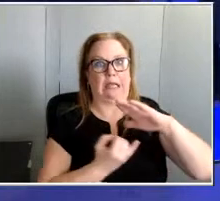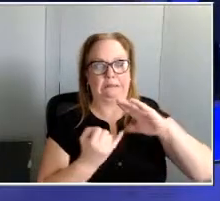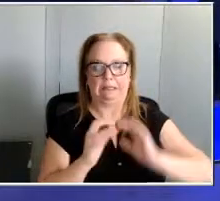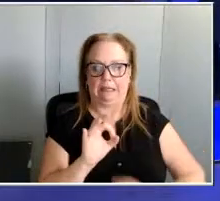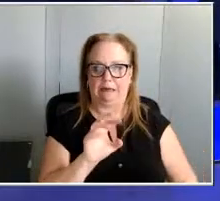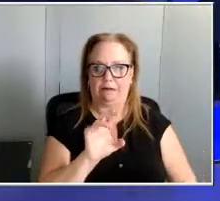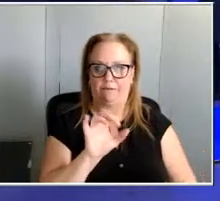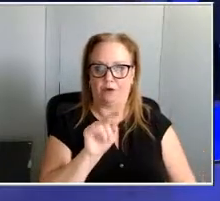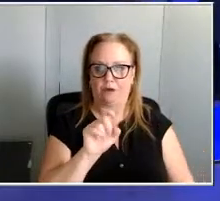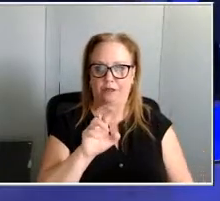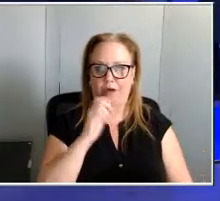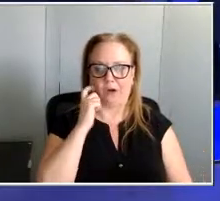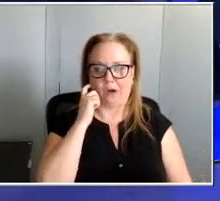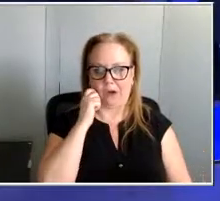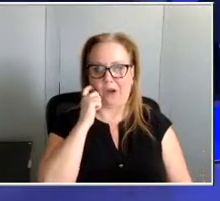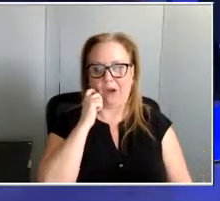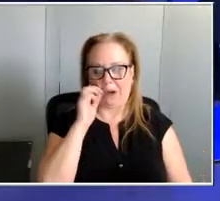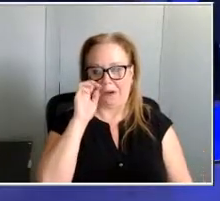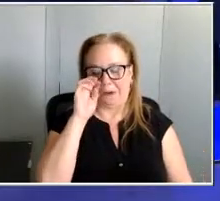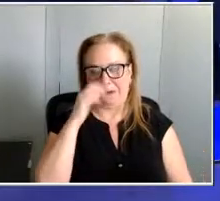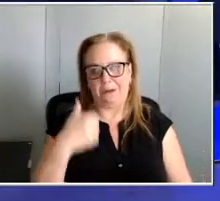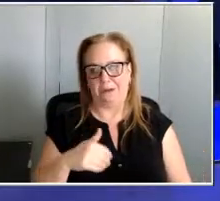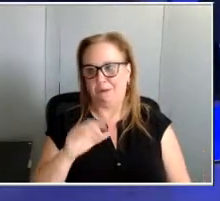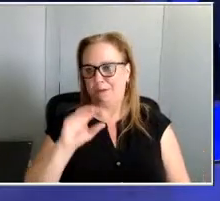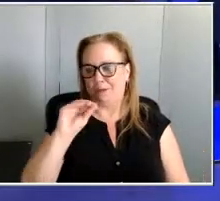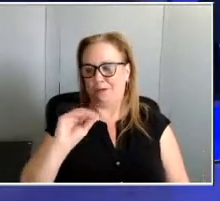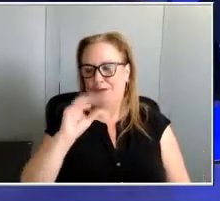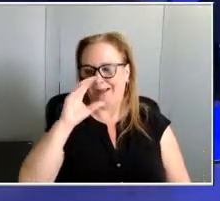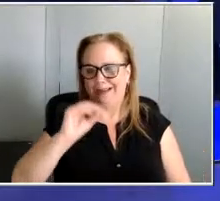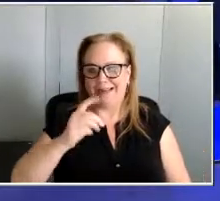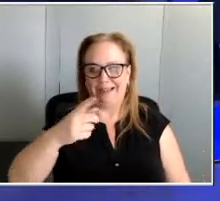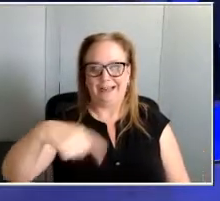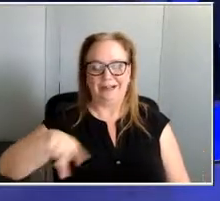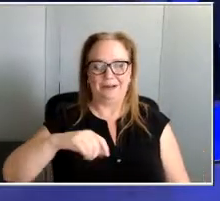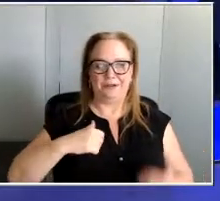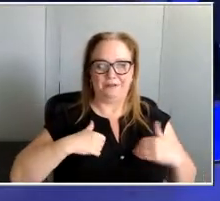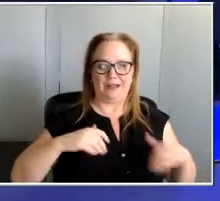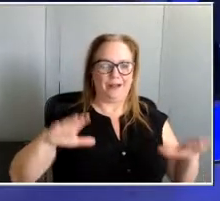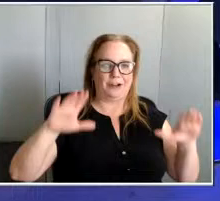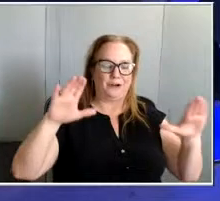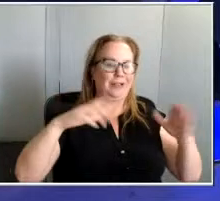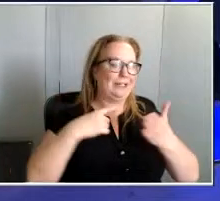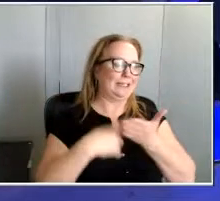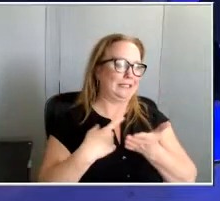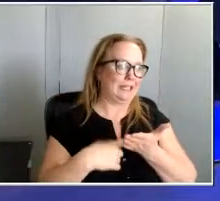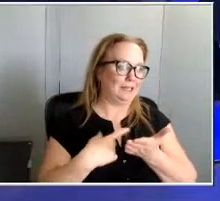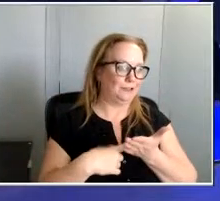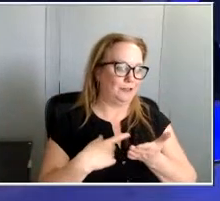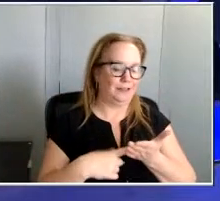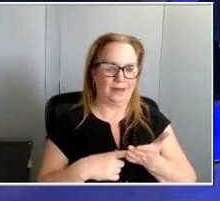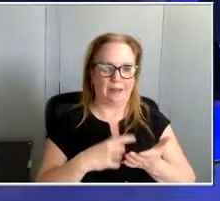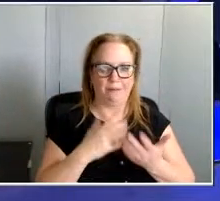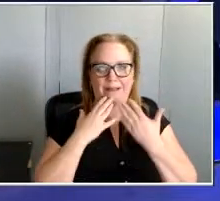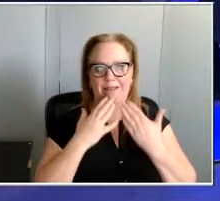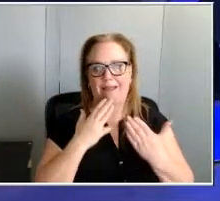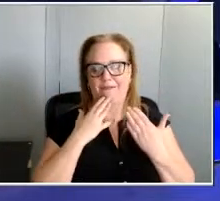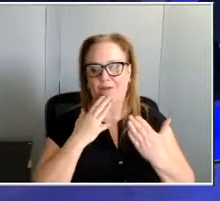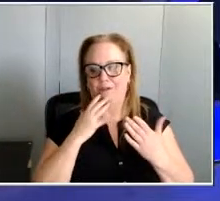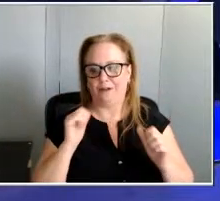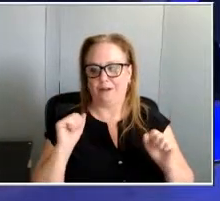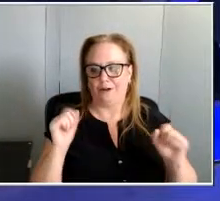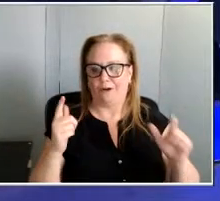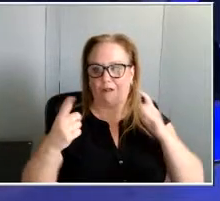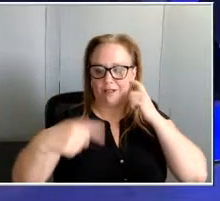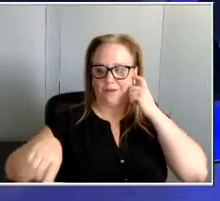Oh boy, here we go. That's guys, you have had a great discussion, and I am grateful that every one of